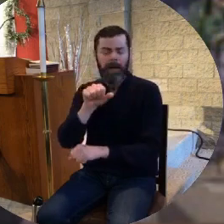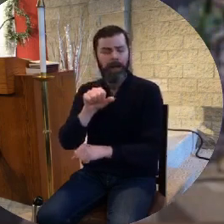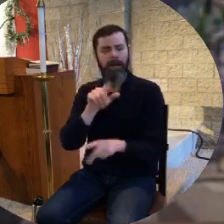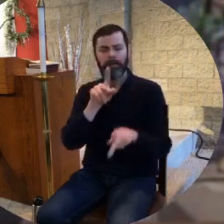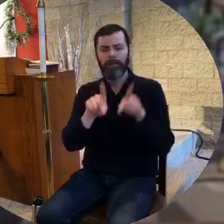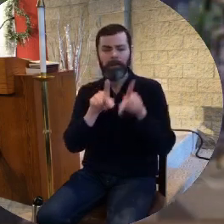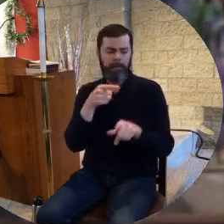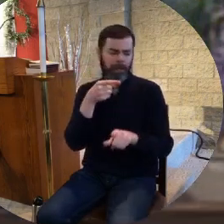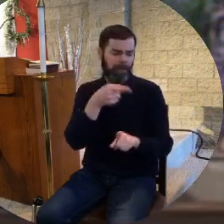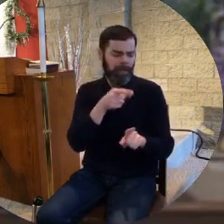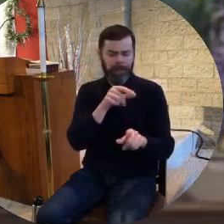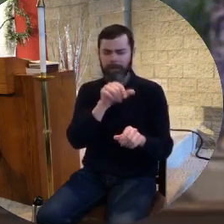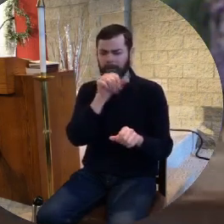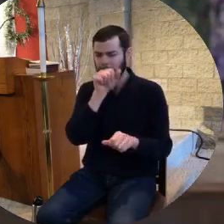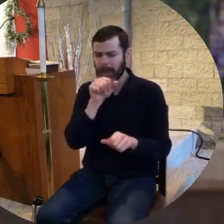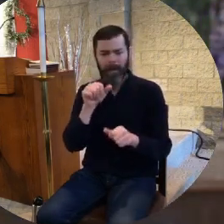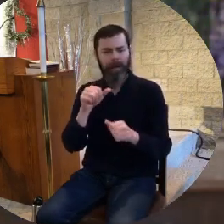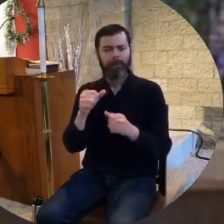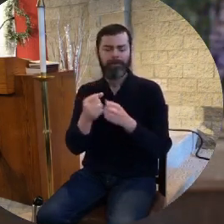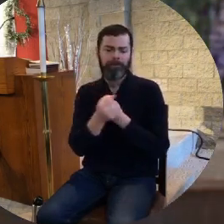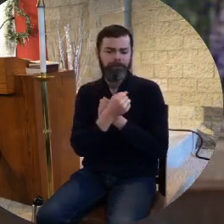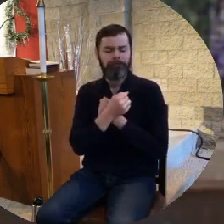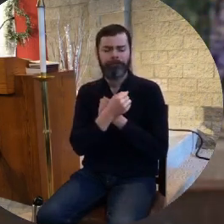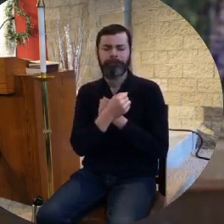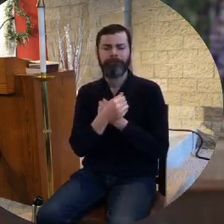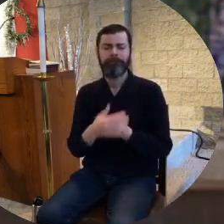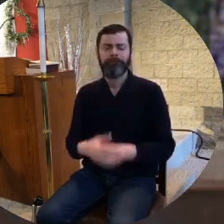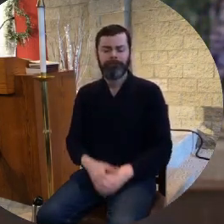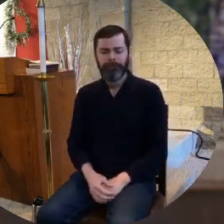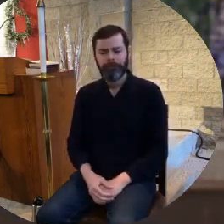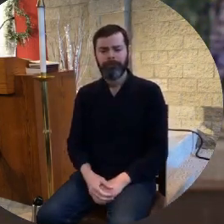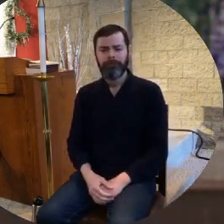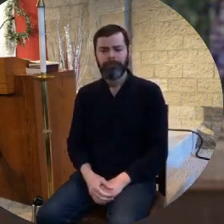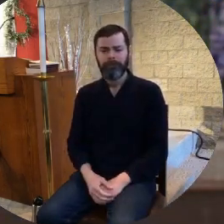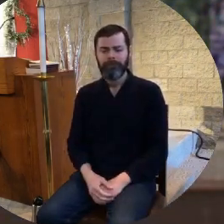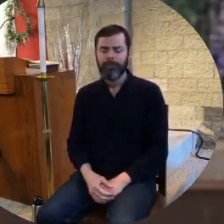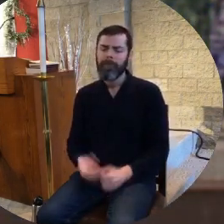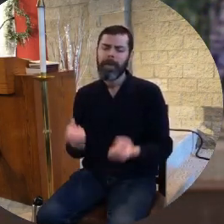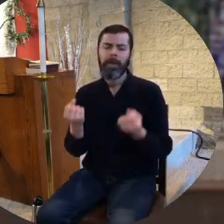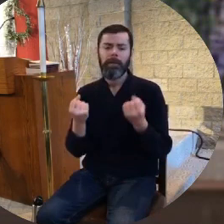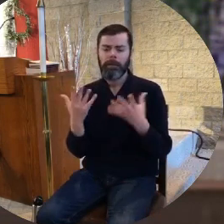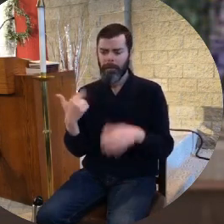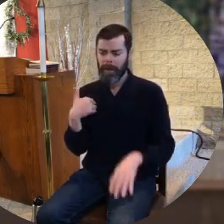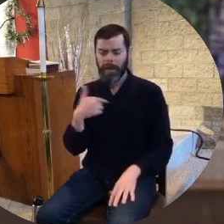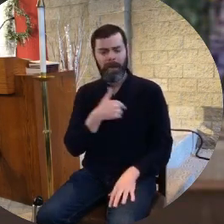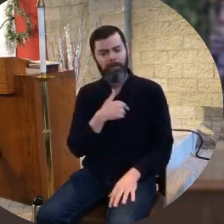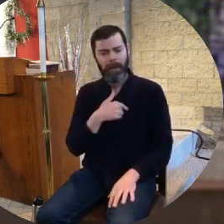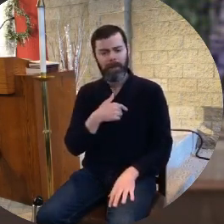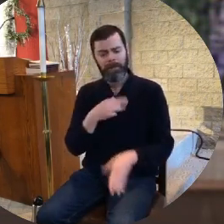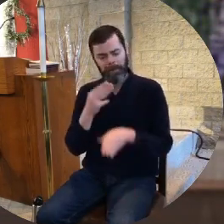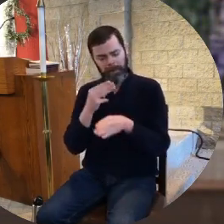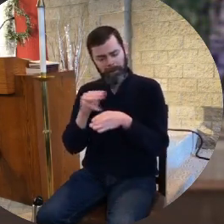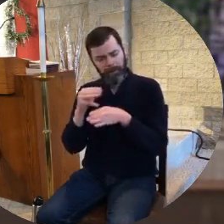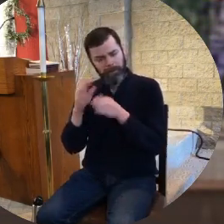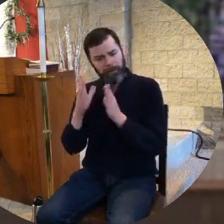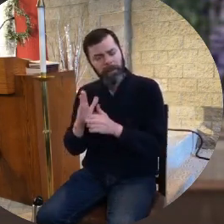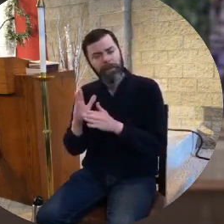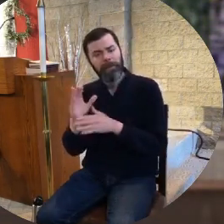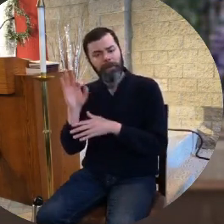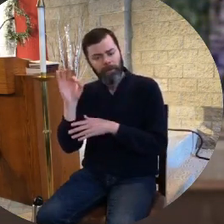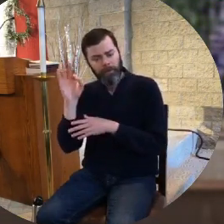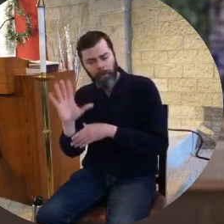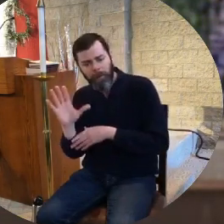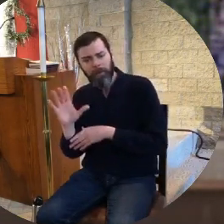posting, he was a minister's minister. Hundreds of us called and sought his counsel